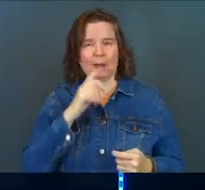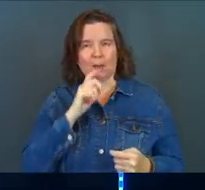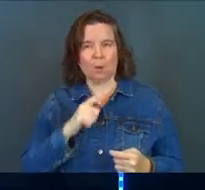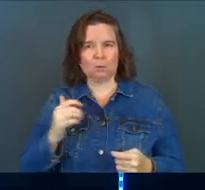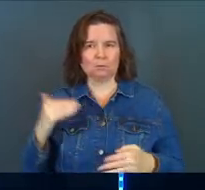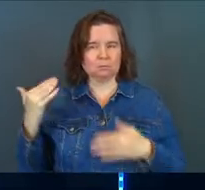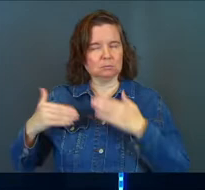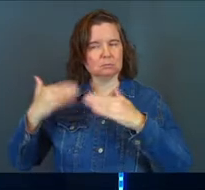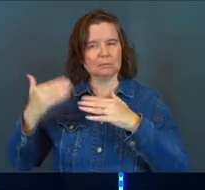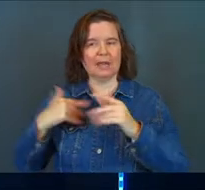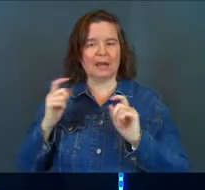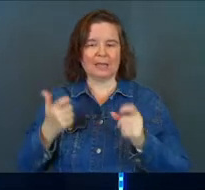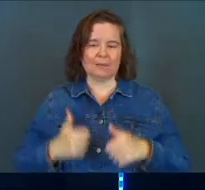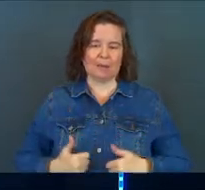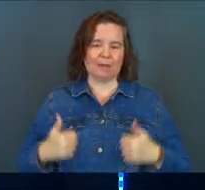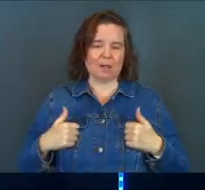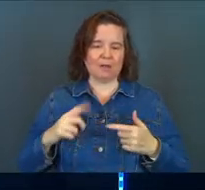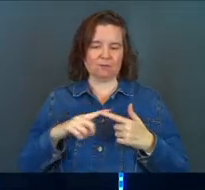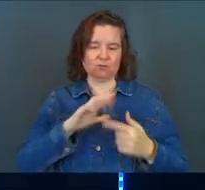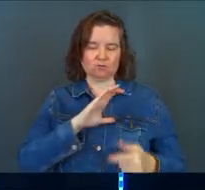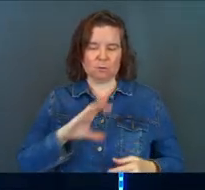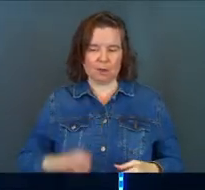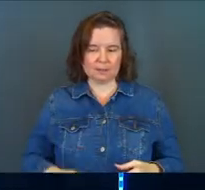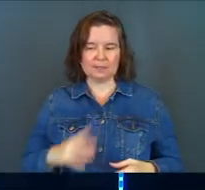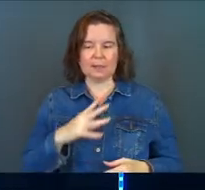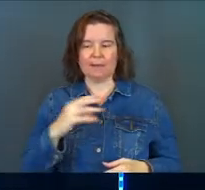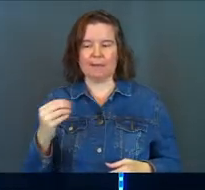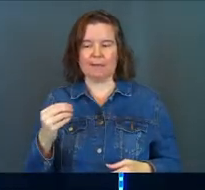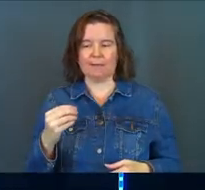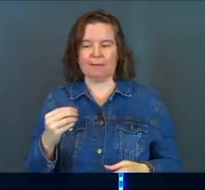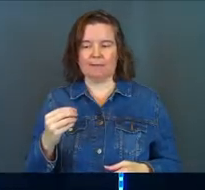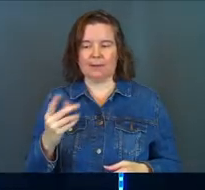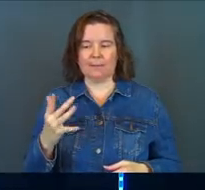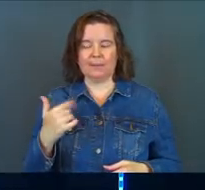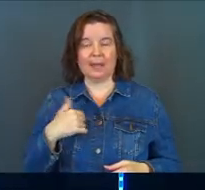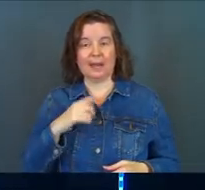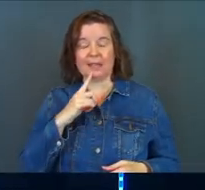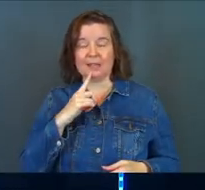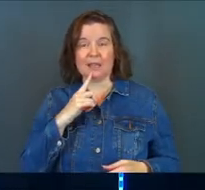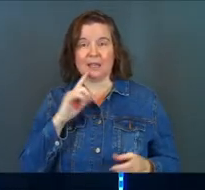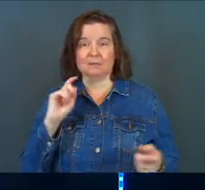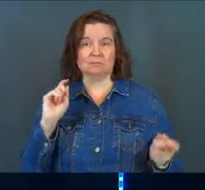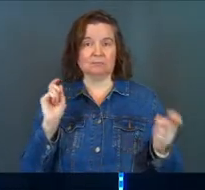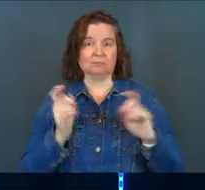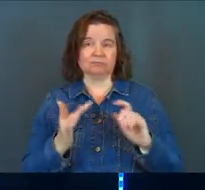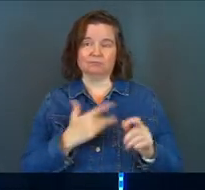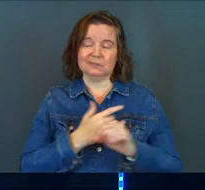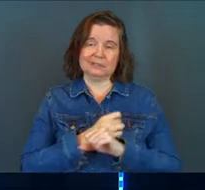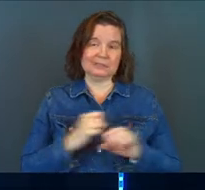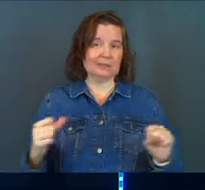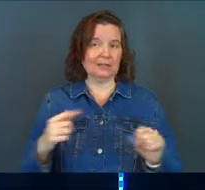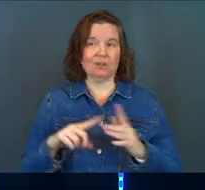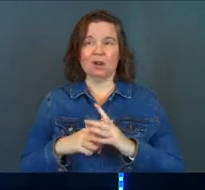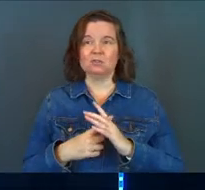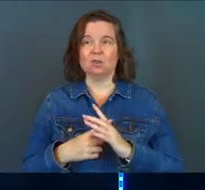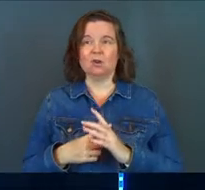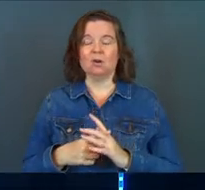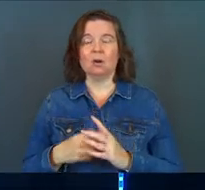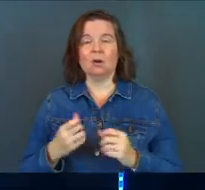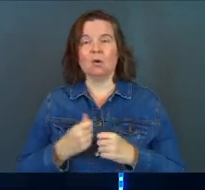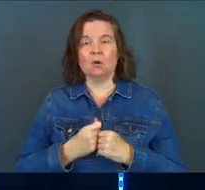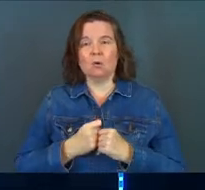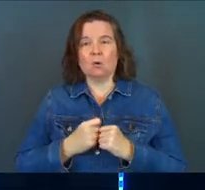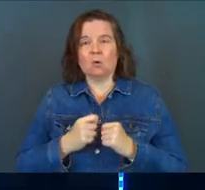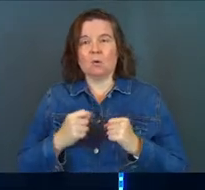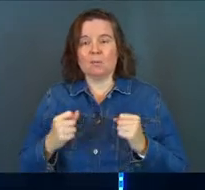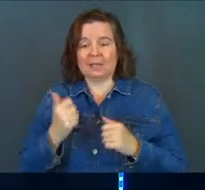older, and I give my life to Christ, and I get radically saved, and I start